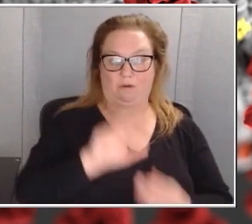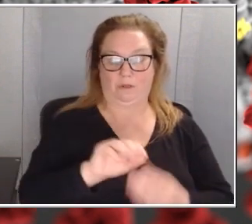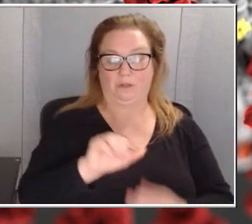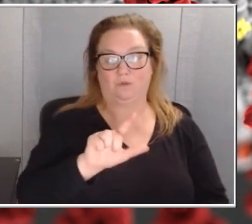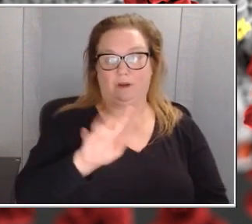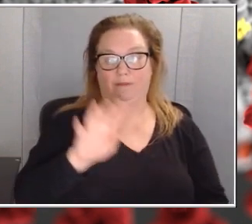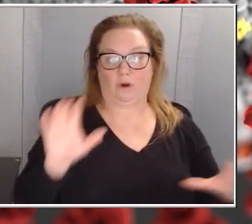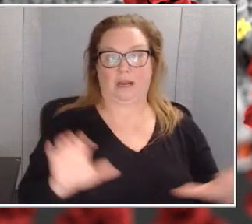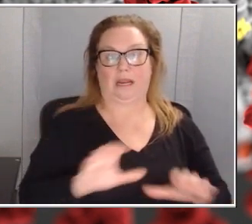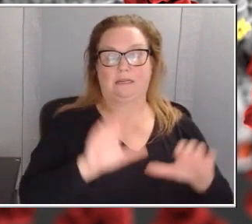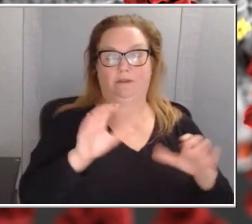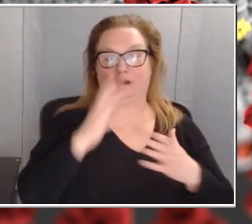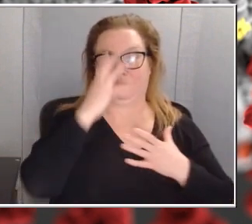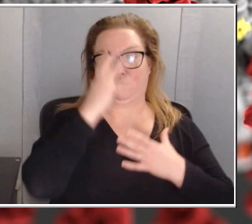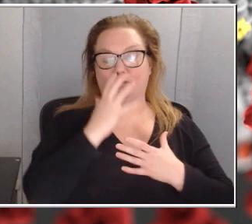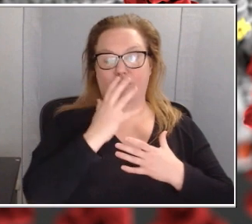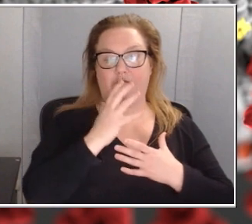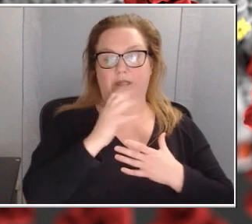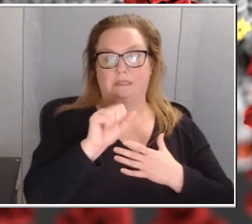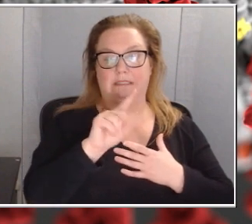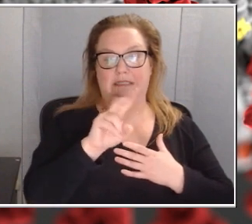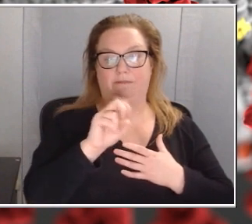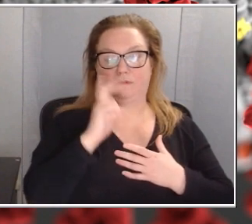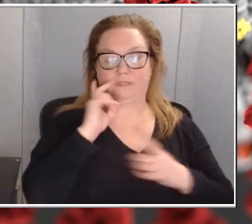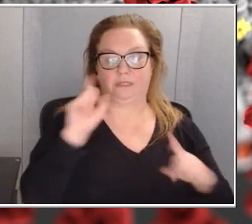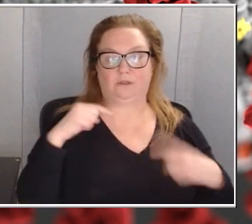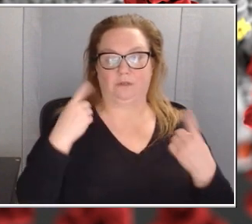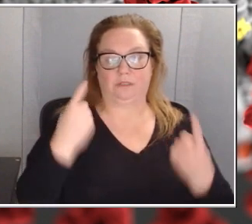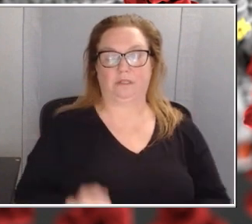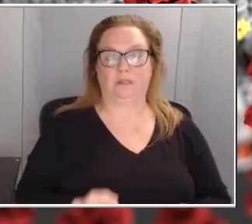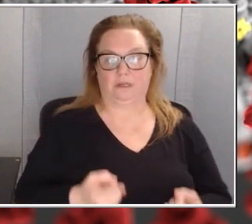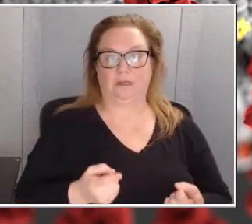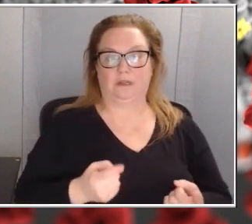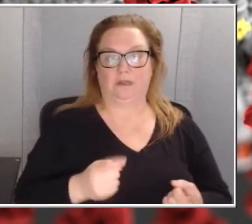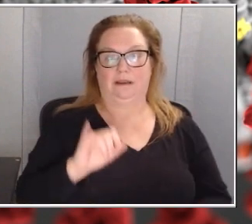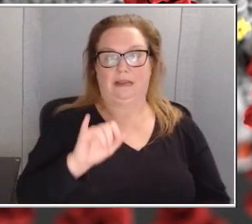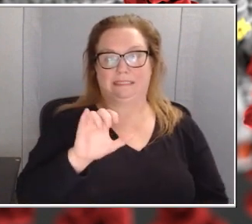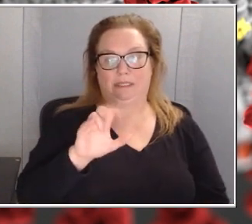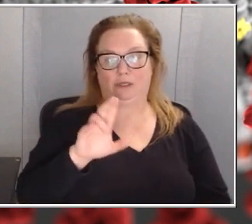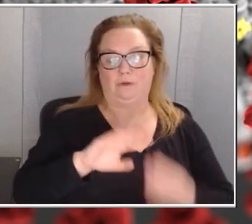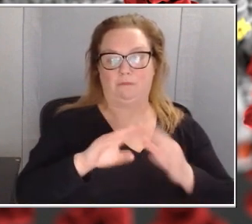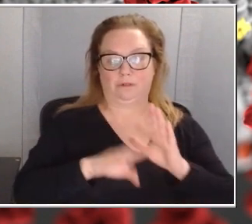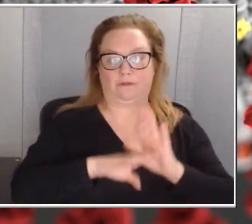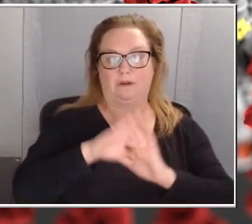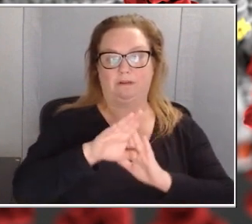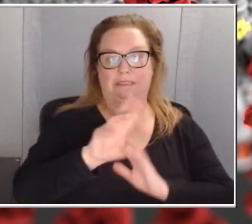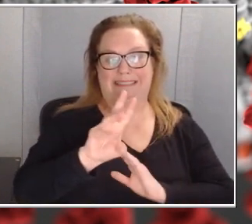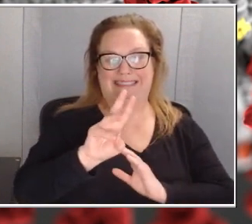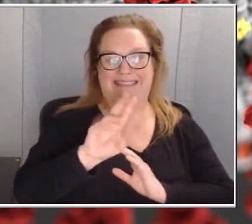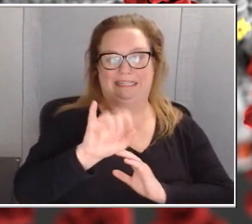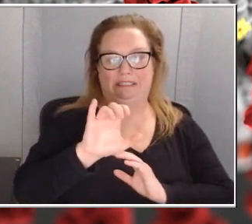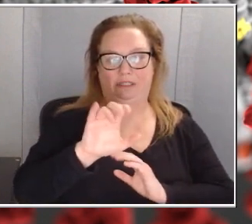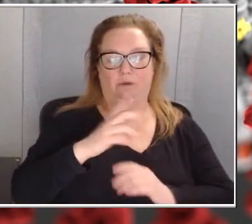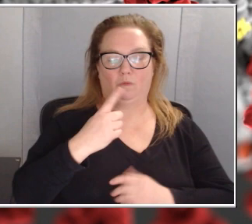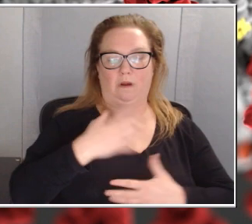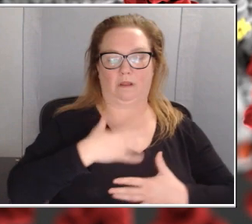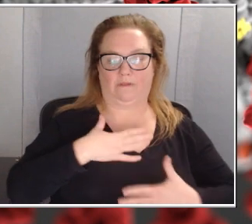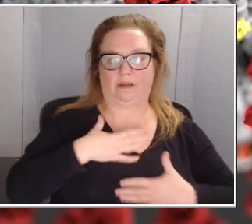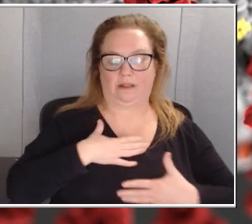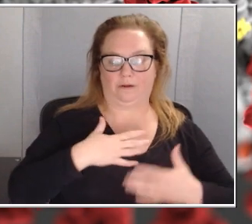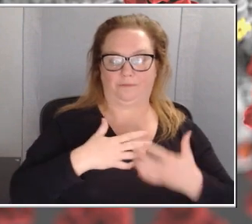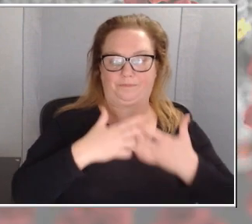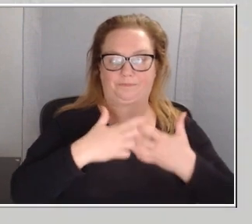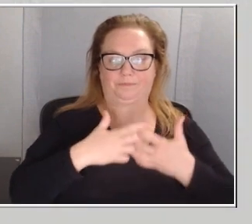active. Unfortunately, though, Steve, what we have seen the last 2 weeks is a large proportion in the ICU. 6 in the ICU and 1 on the ventilator. Yeah, still 39 is